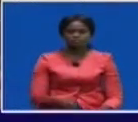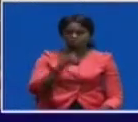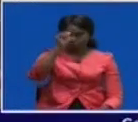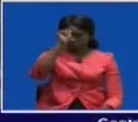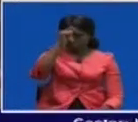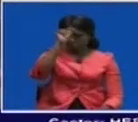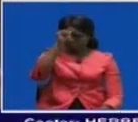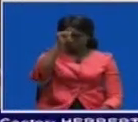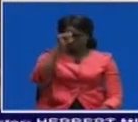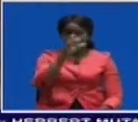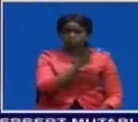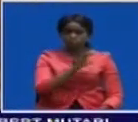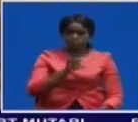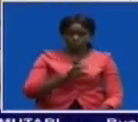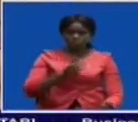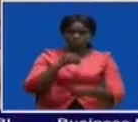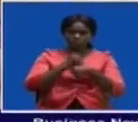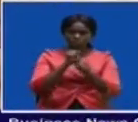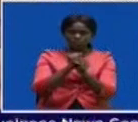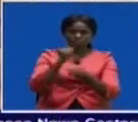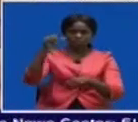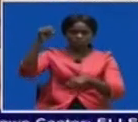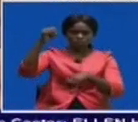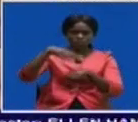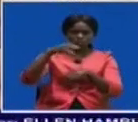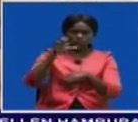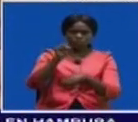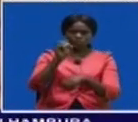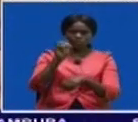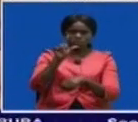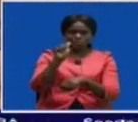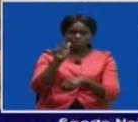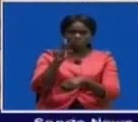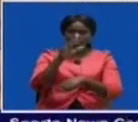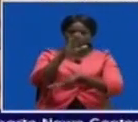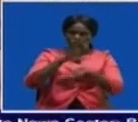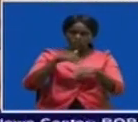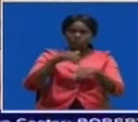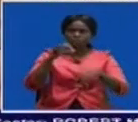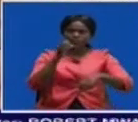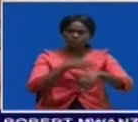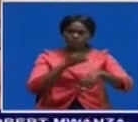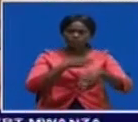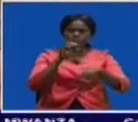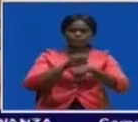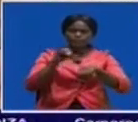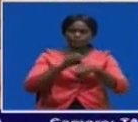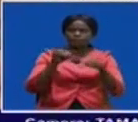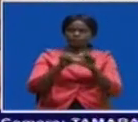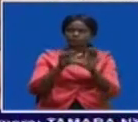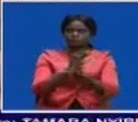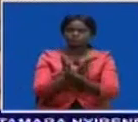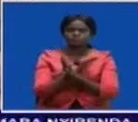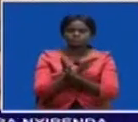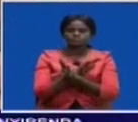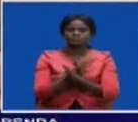India's leading solar-powered water pump manufacturer, Shakti, has been invited to explore investment opportunities in Zambia.